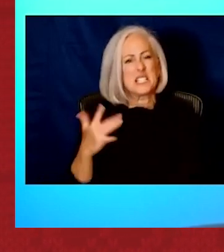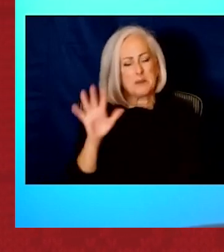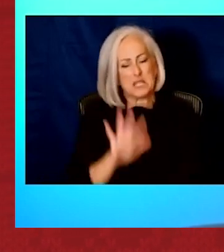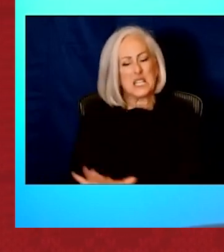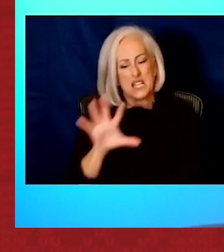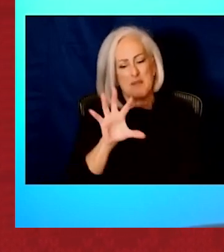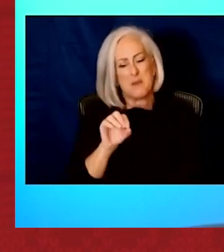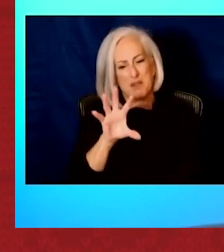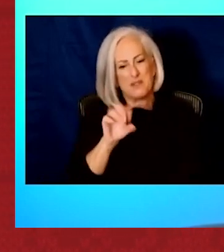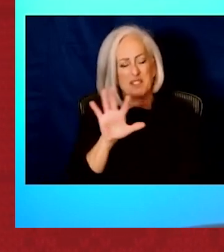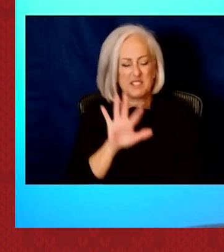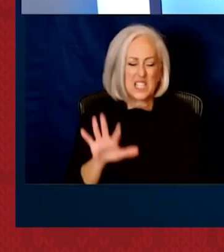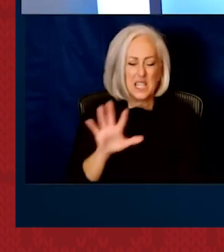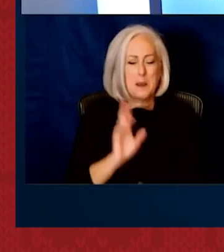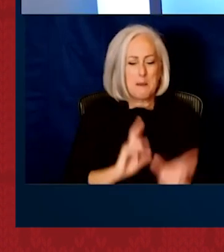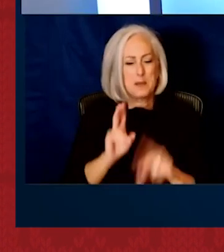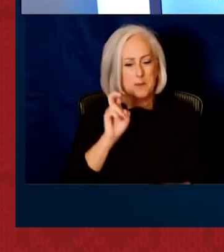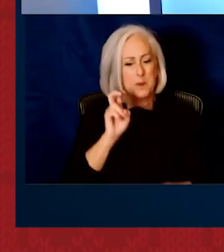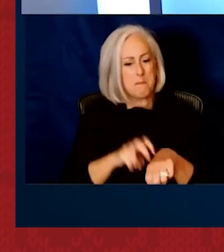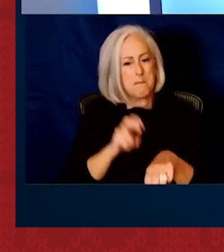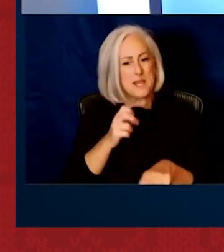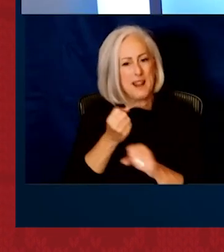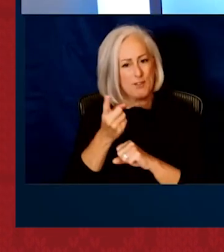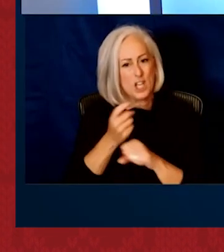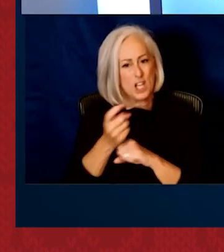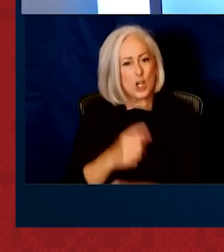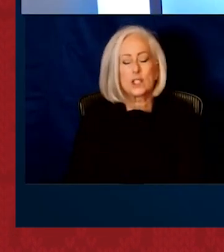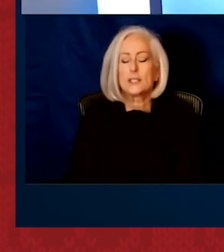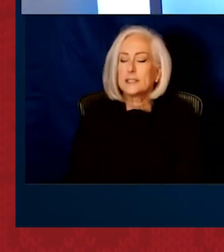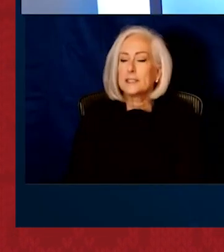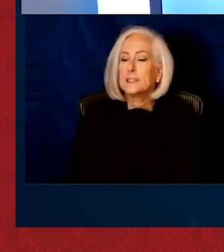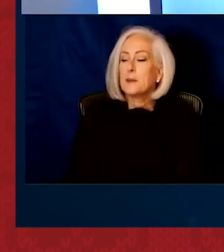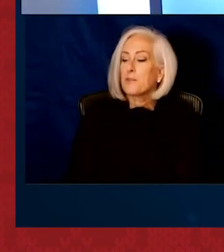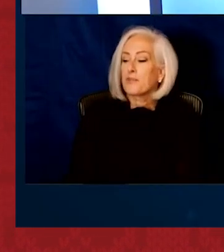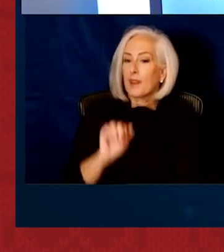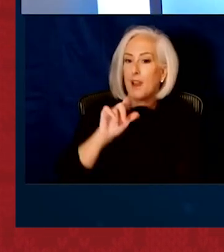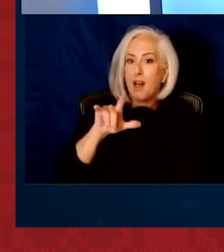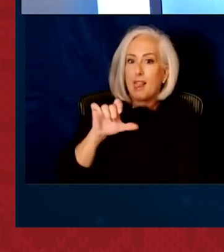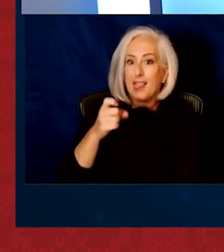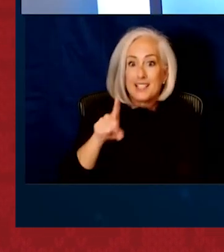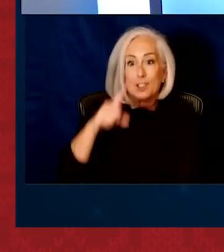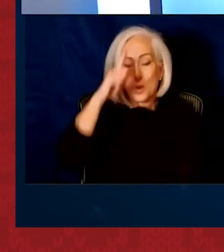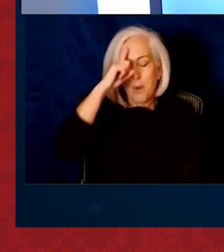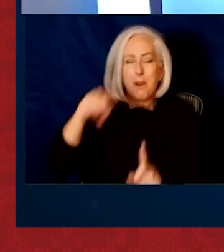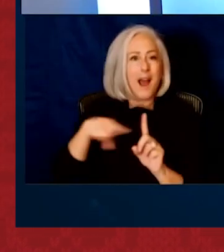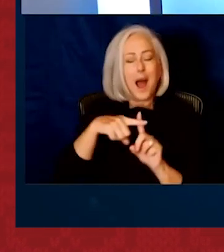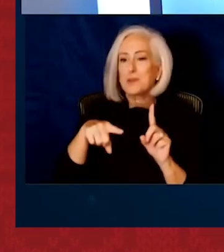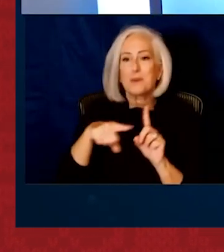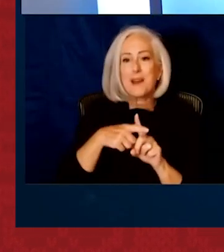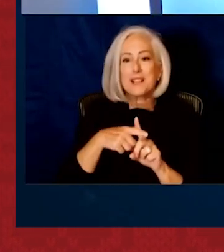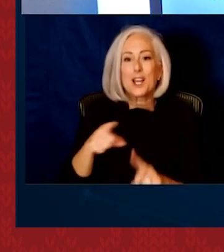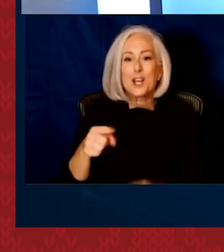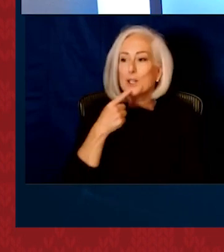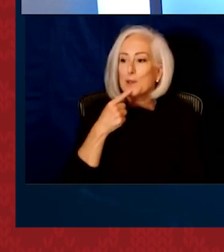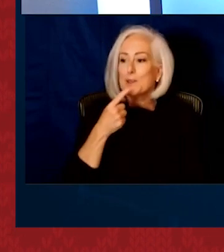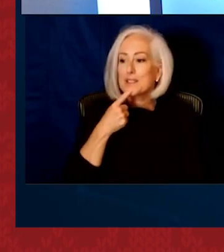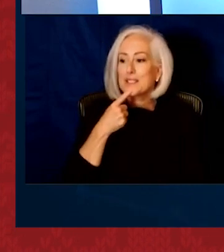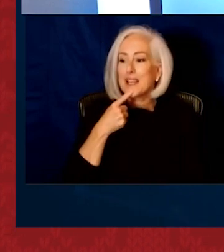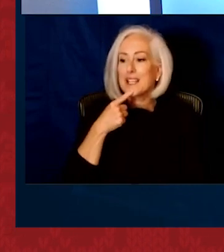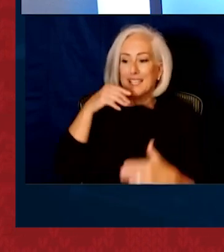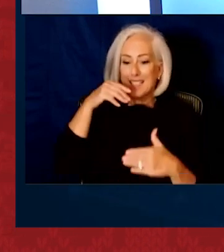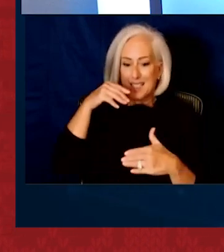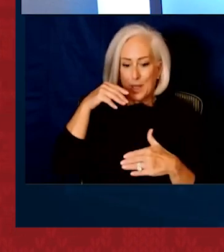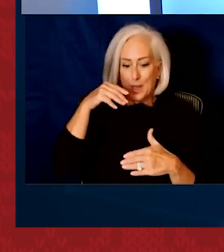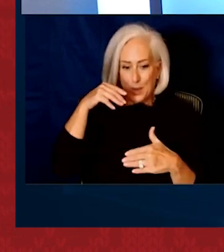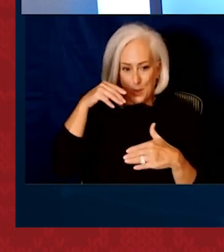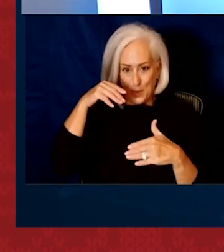I think that's where we're going to hit this year as well. Alexis, you are so optimistic. You just said we're heading into the cooler months. I know